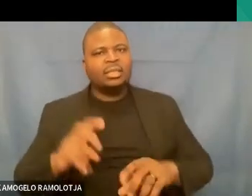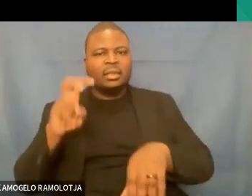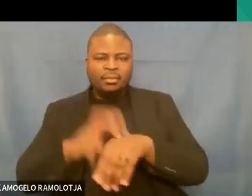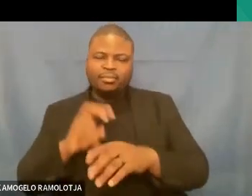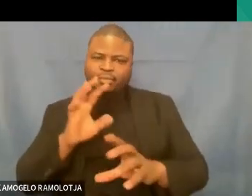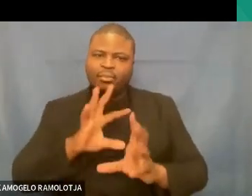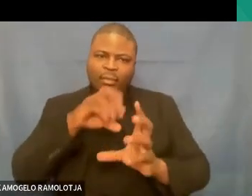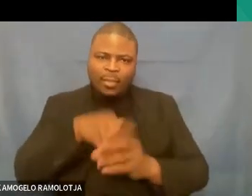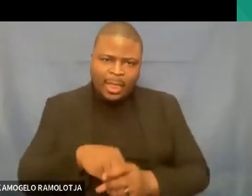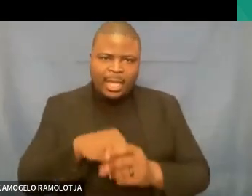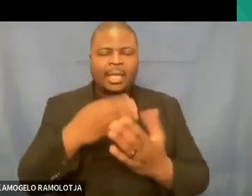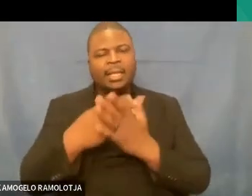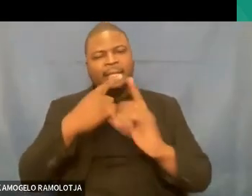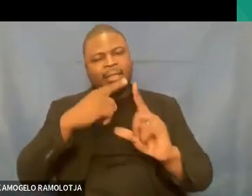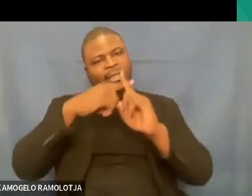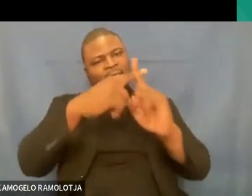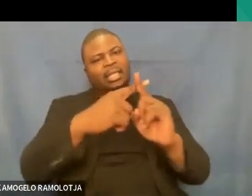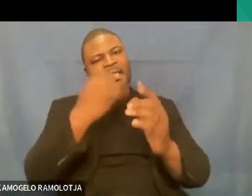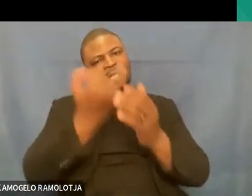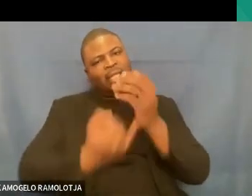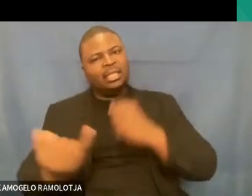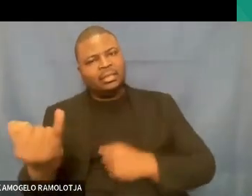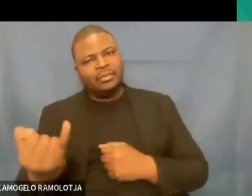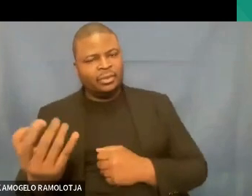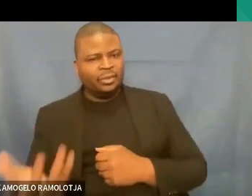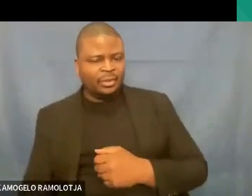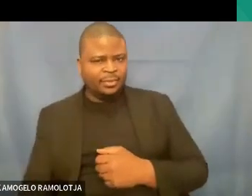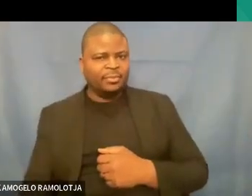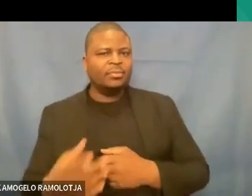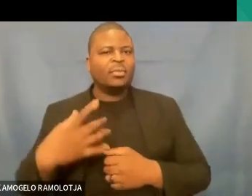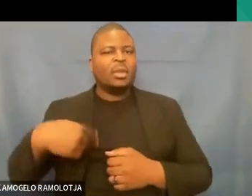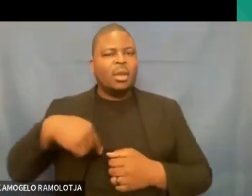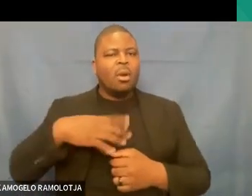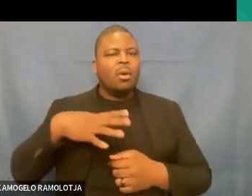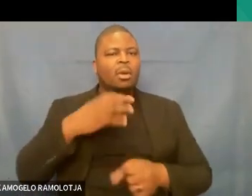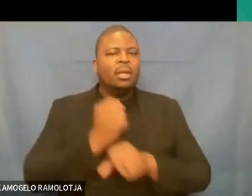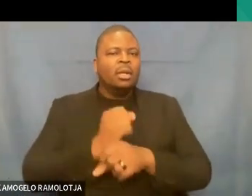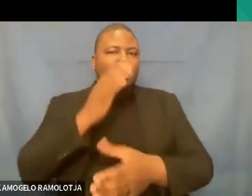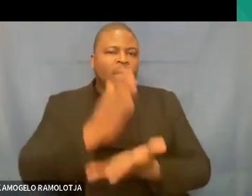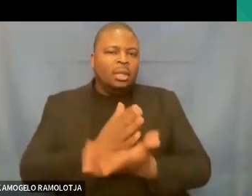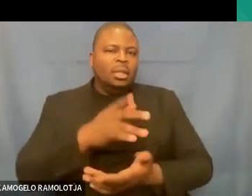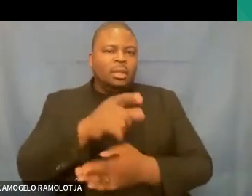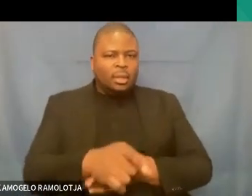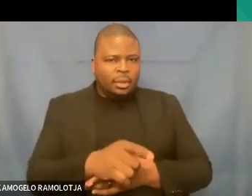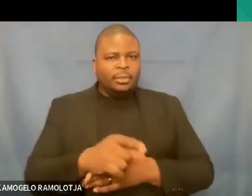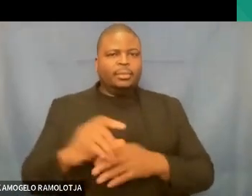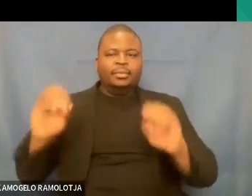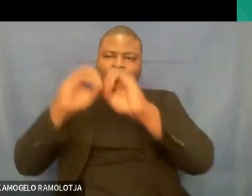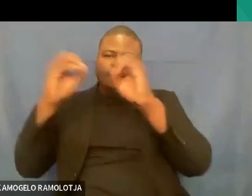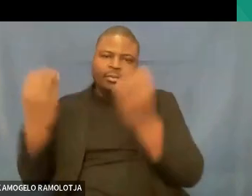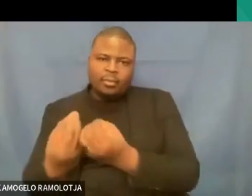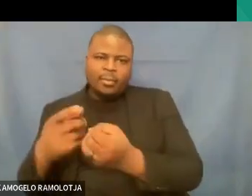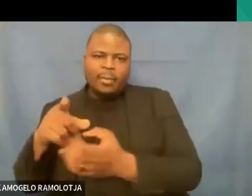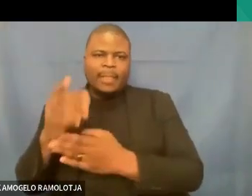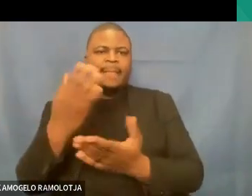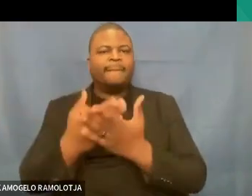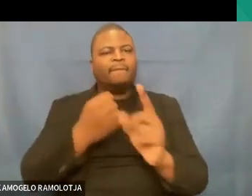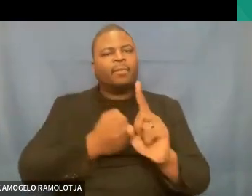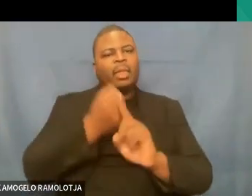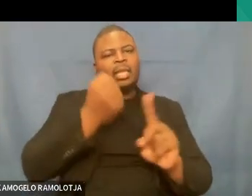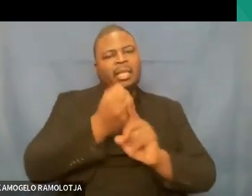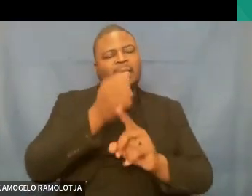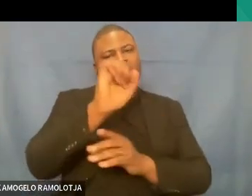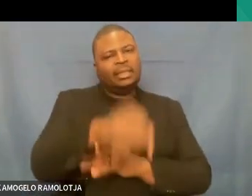target individuals. We want to ensure that civil society is also mobilizing inclusive, rights-based responses to go where